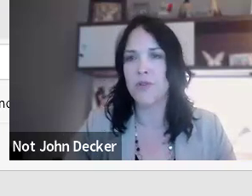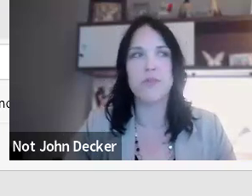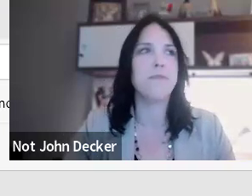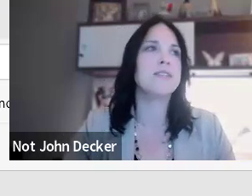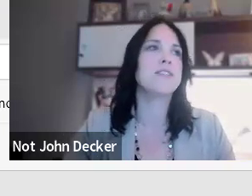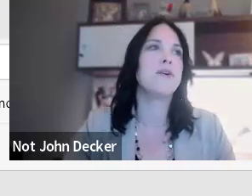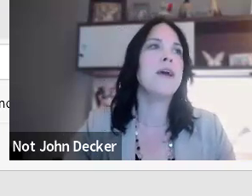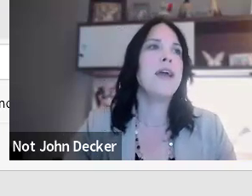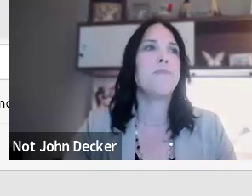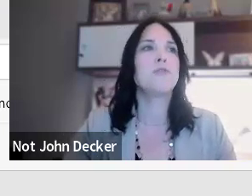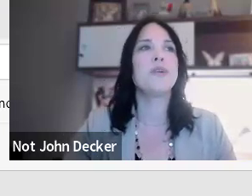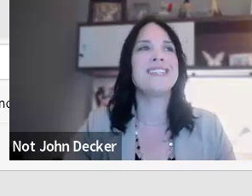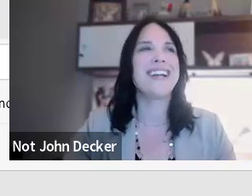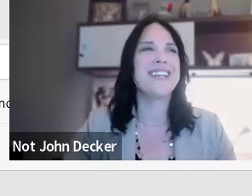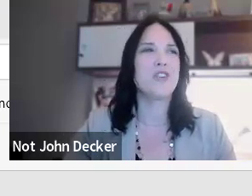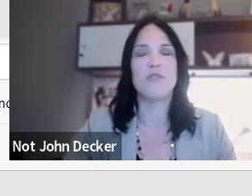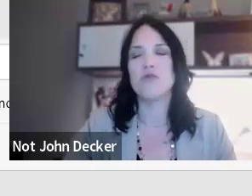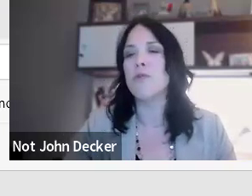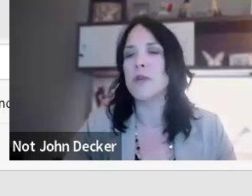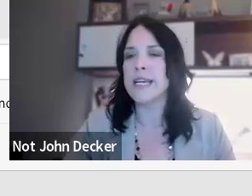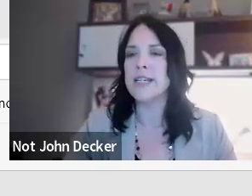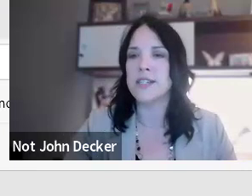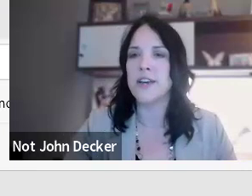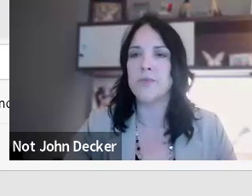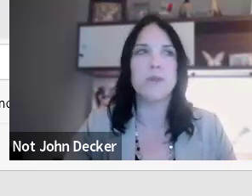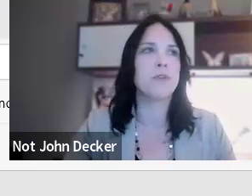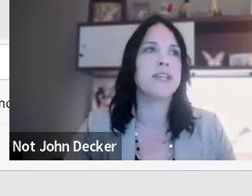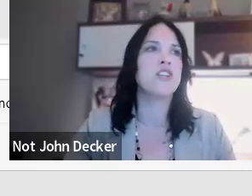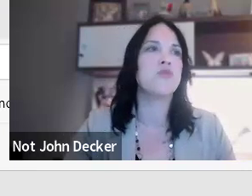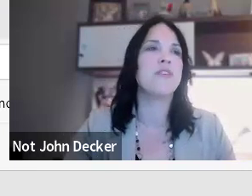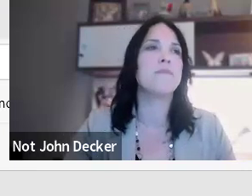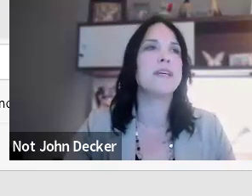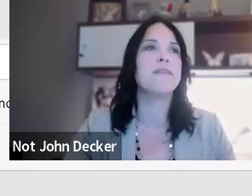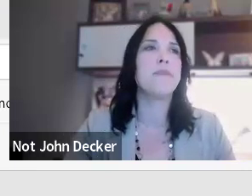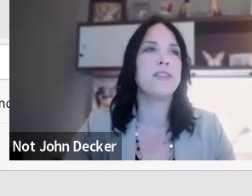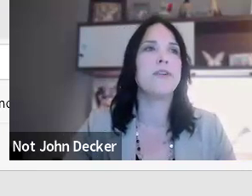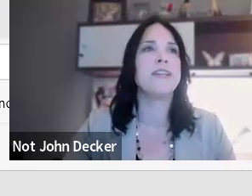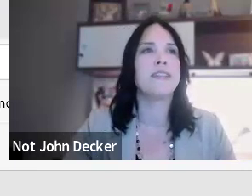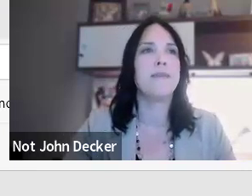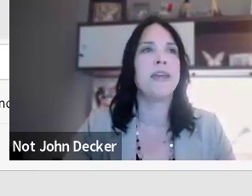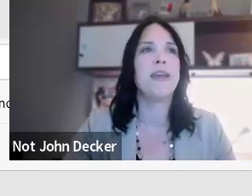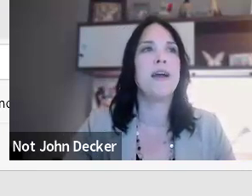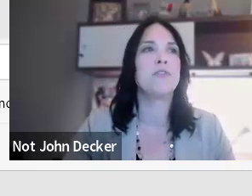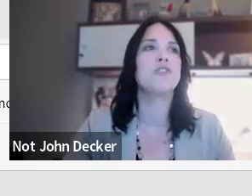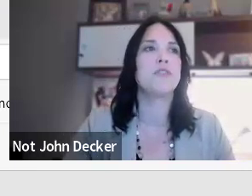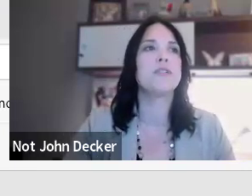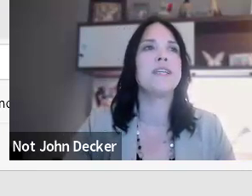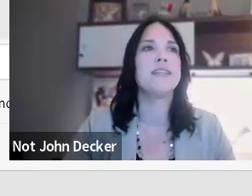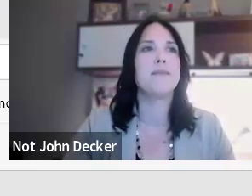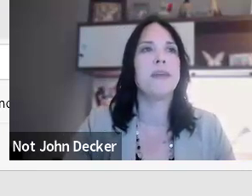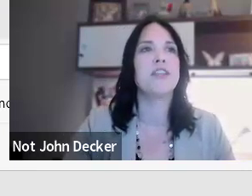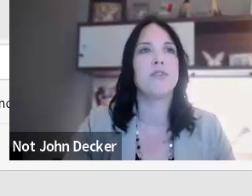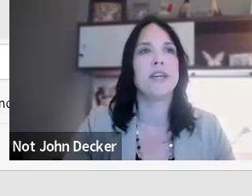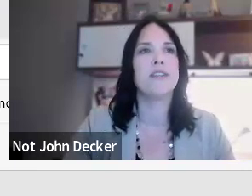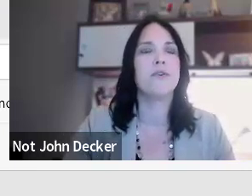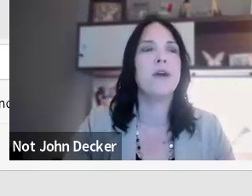as well as we go through the month. So April 22nd is our first reporting date to tell them what percentage we've completed, May 30th, and then May